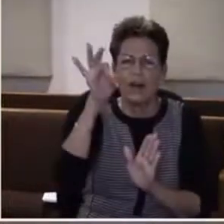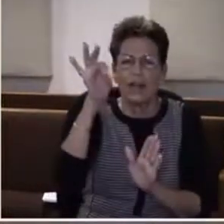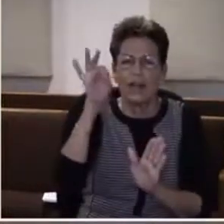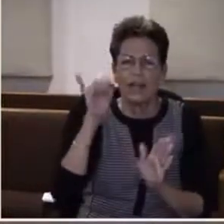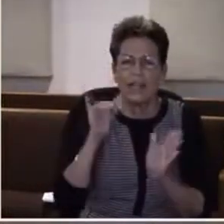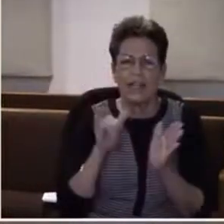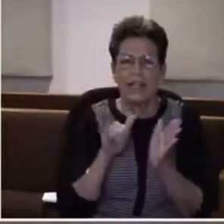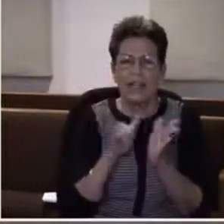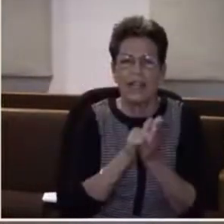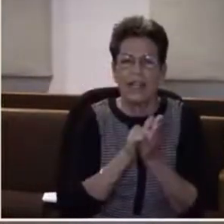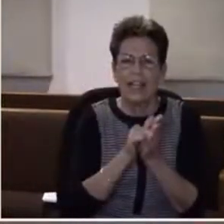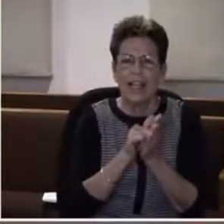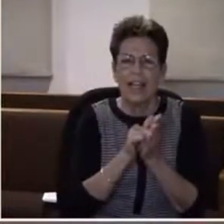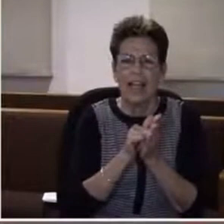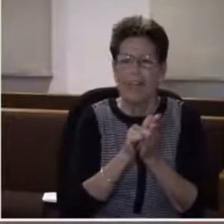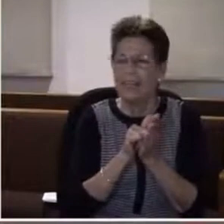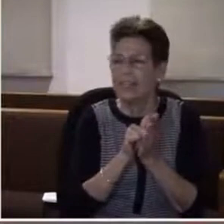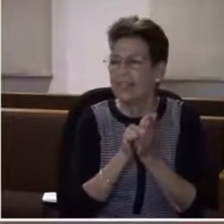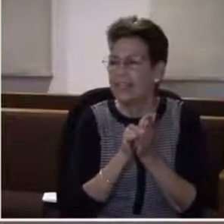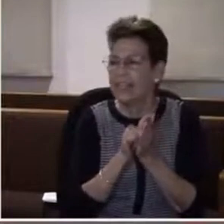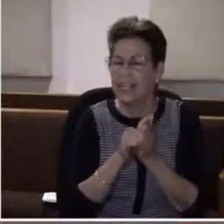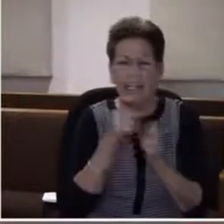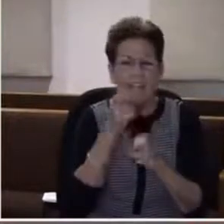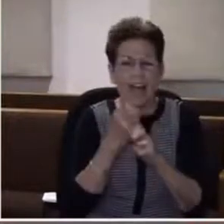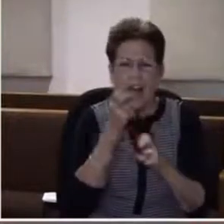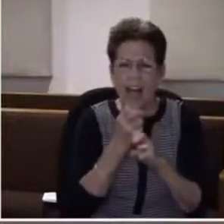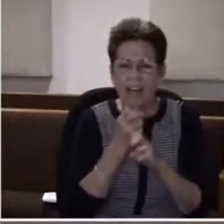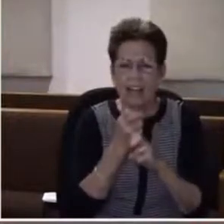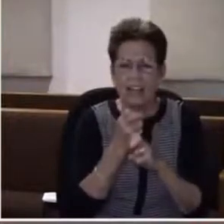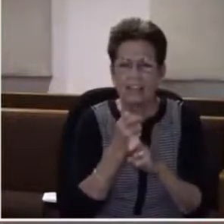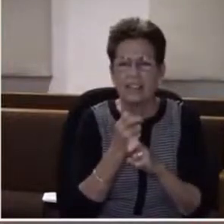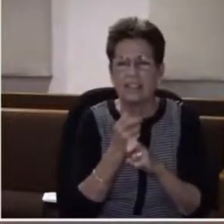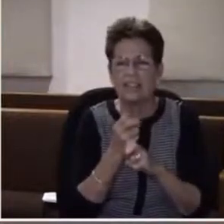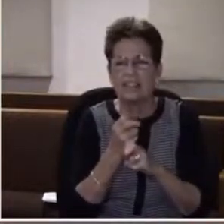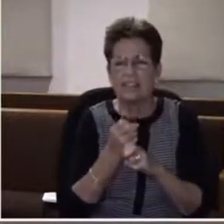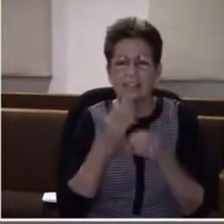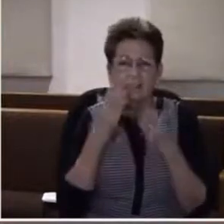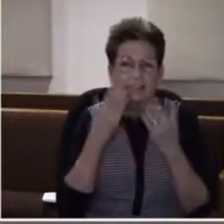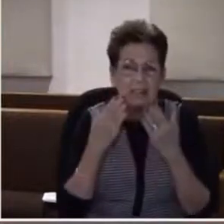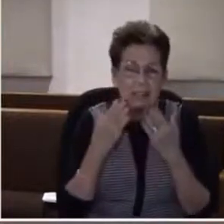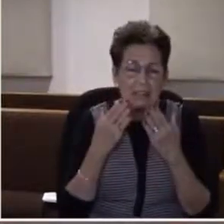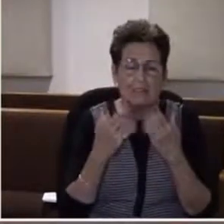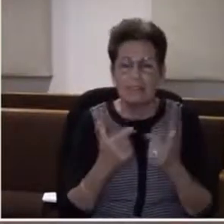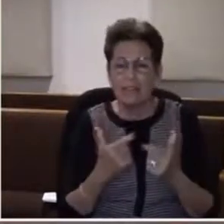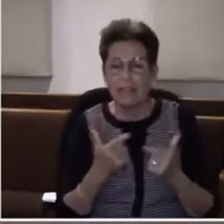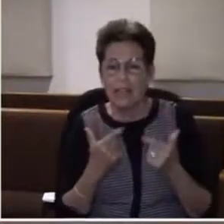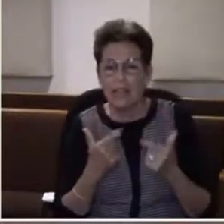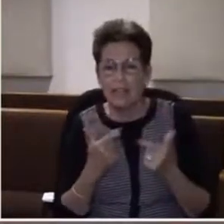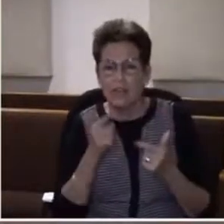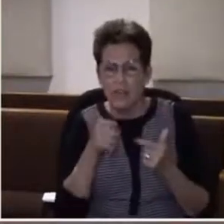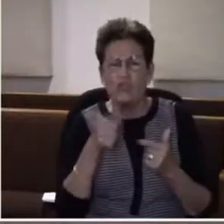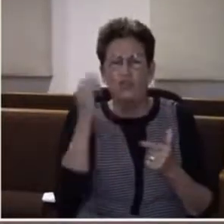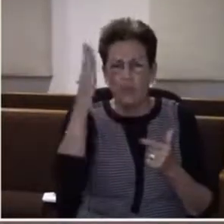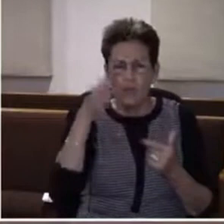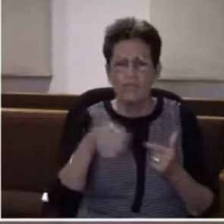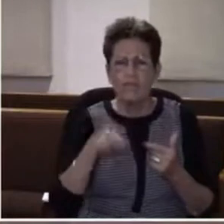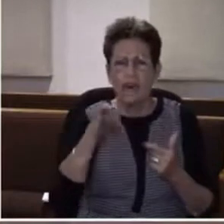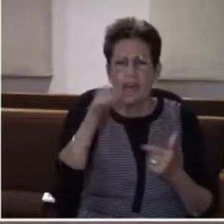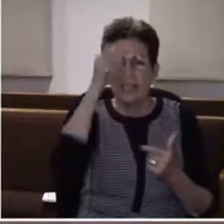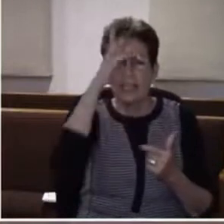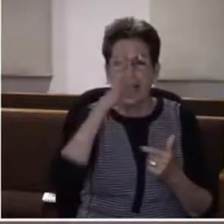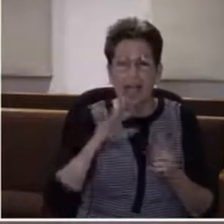of life, the little of life, the difficulty of life, the tragedy of life, you will find that God has a way to